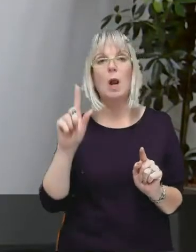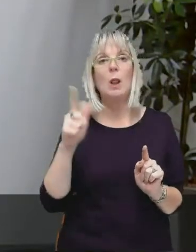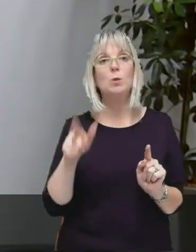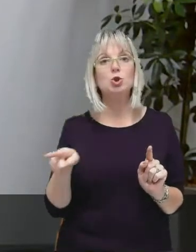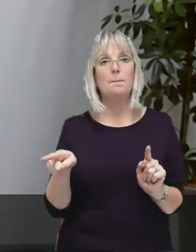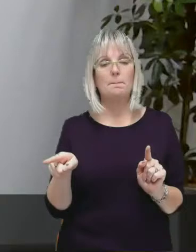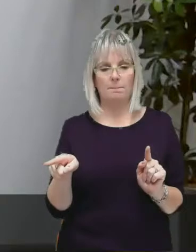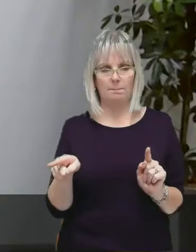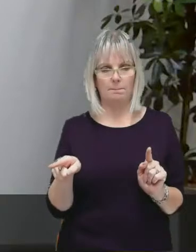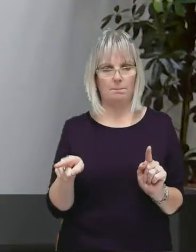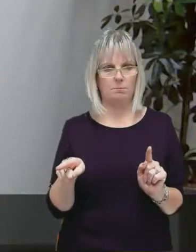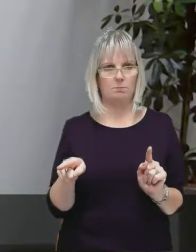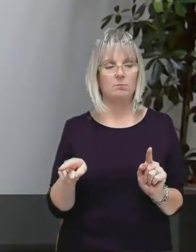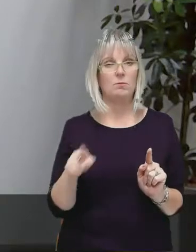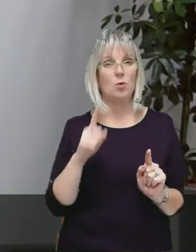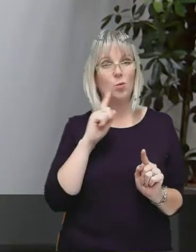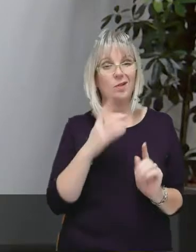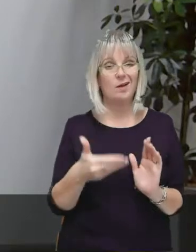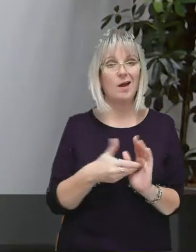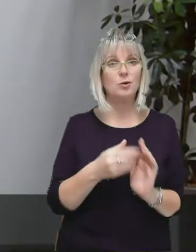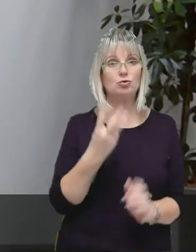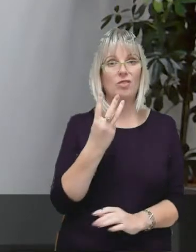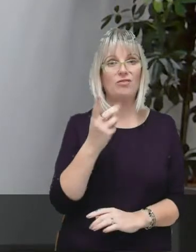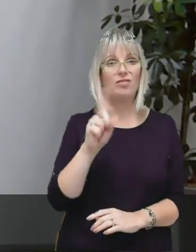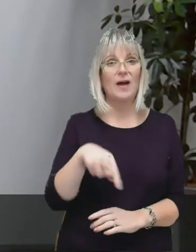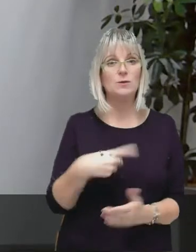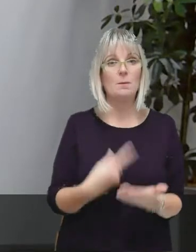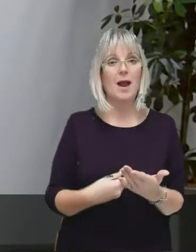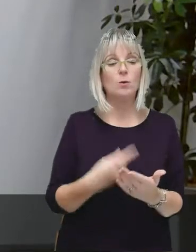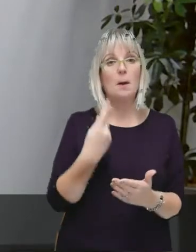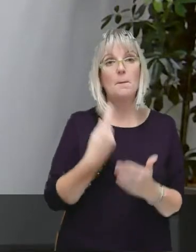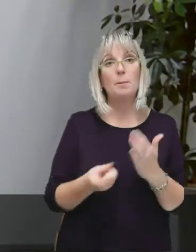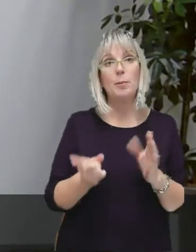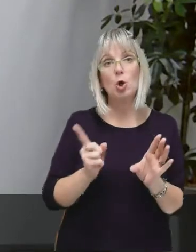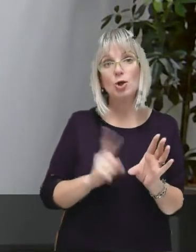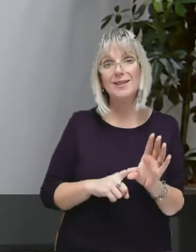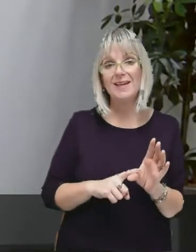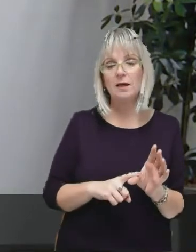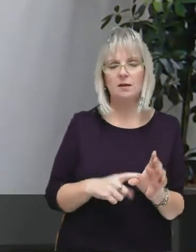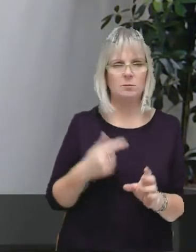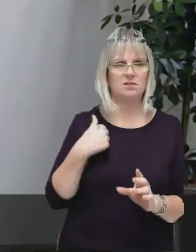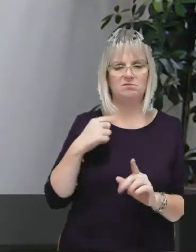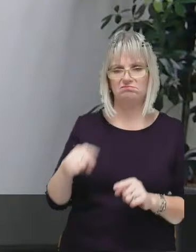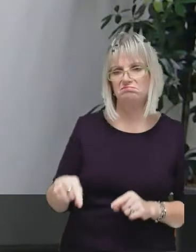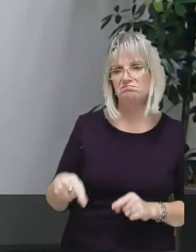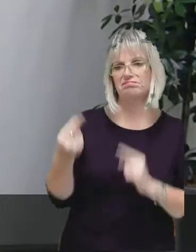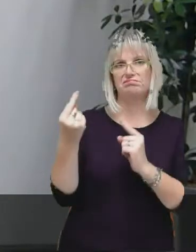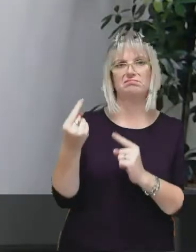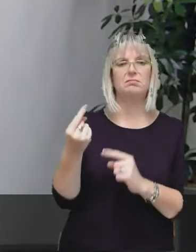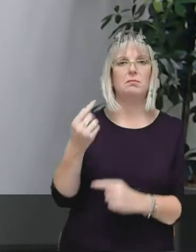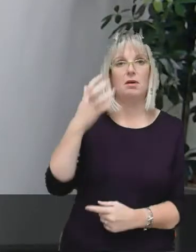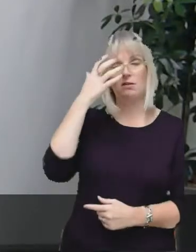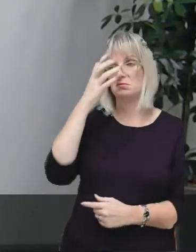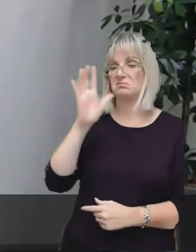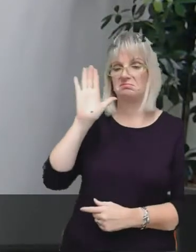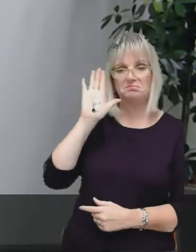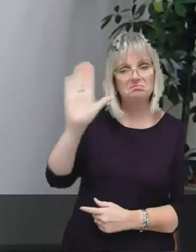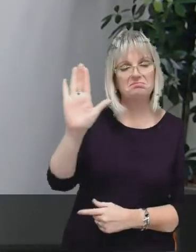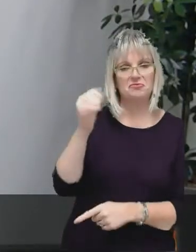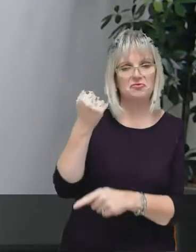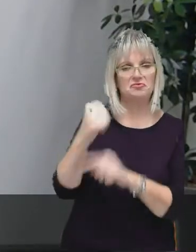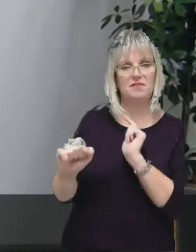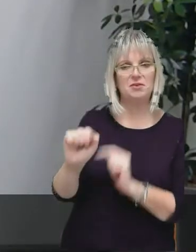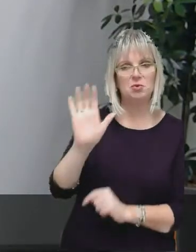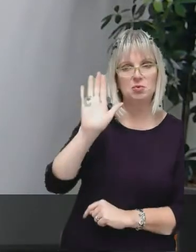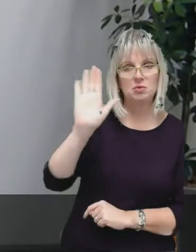£3,000 a year because of this government. But Nikhil, I fought the government and I said no. And so the good news is we've defeated